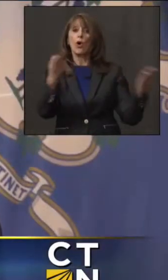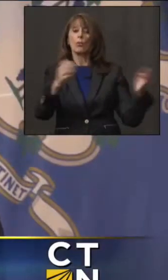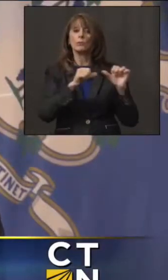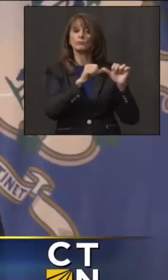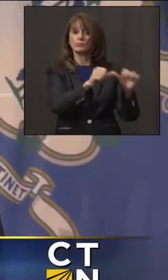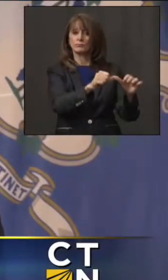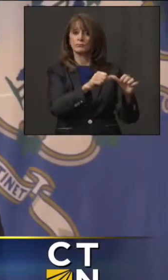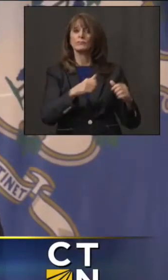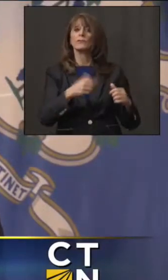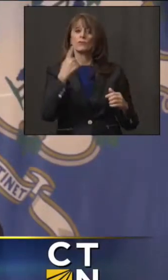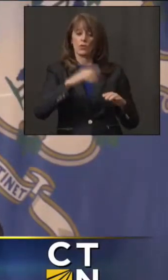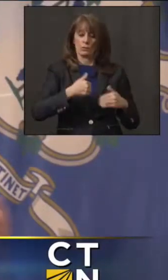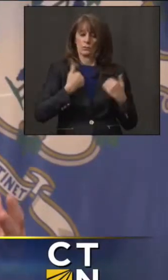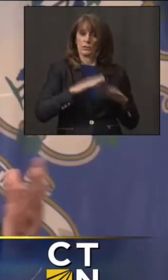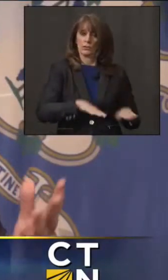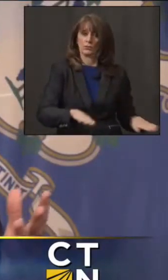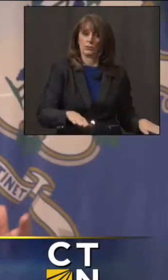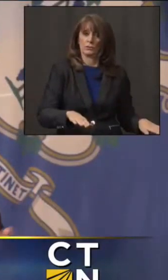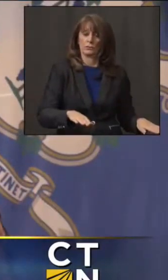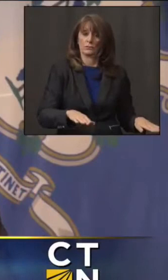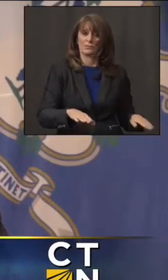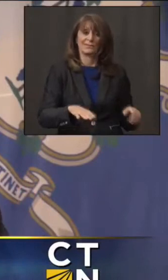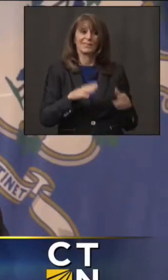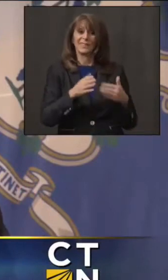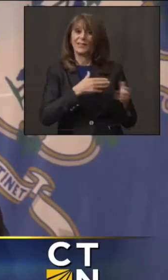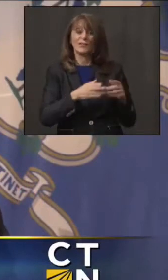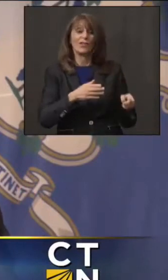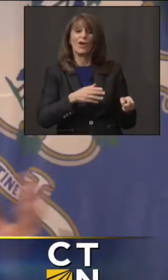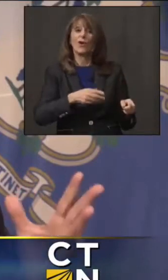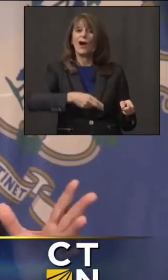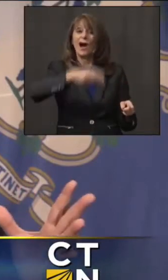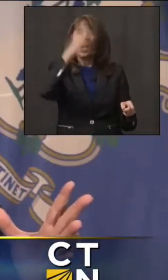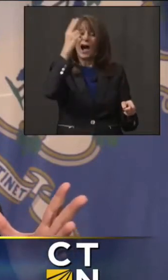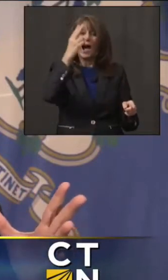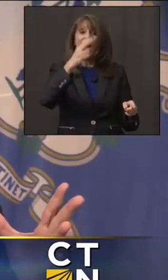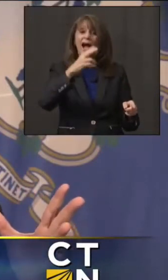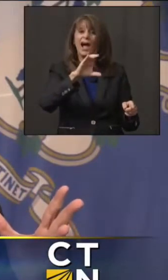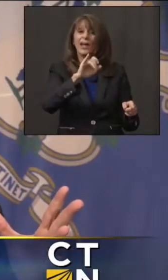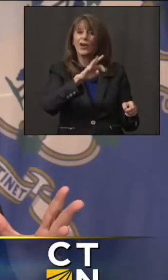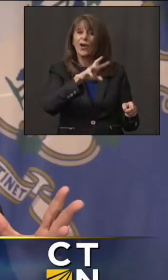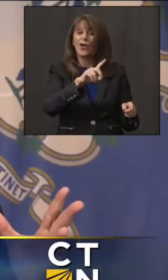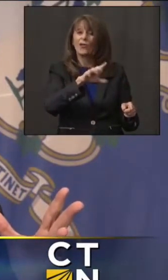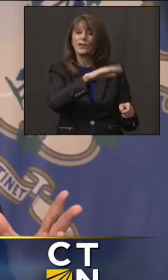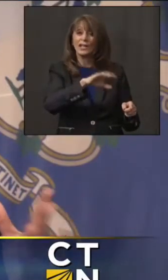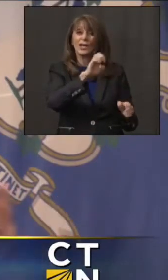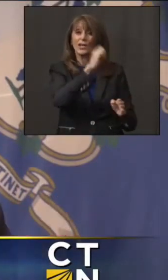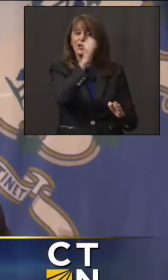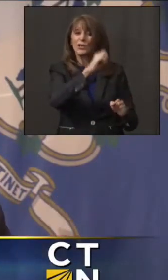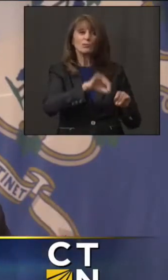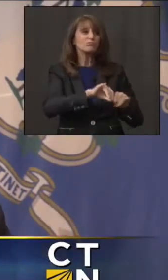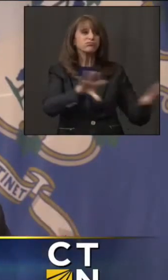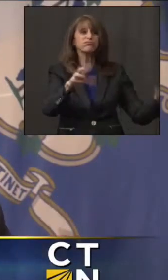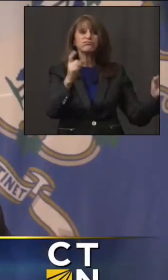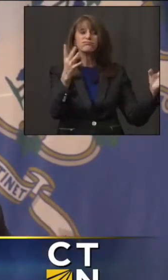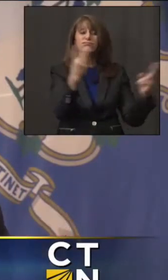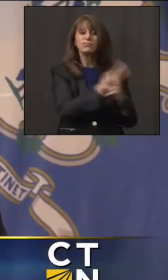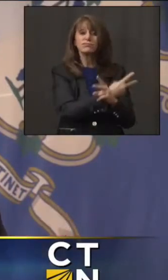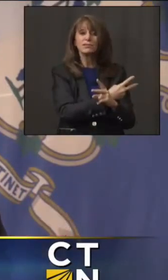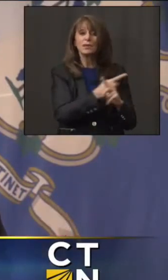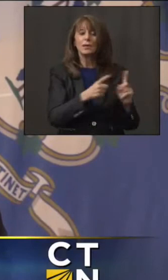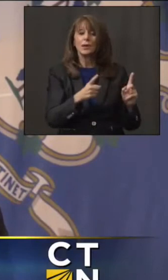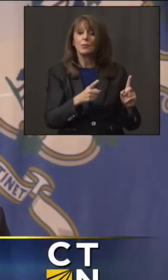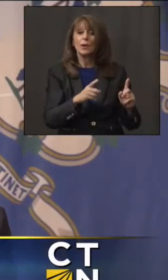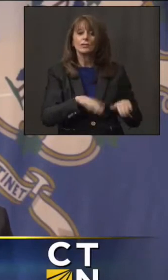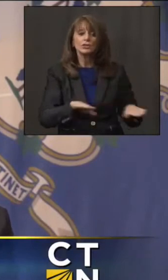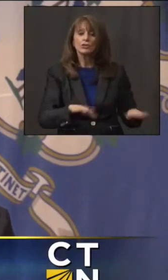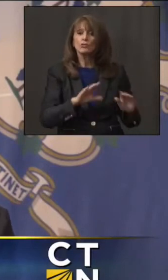younger grades, in the middle of a very high infection, community spread in their countries, very low infection rates in